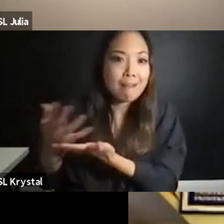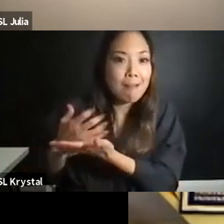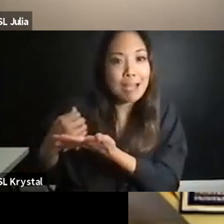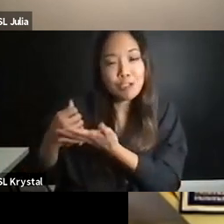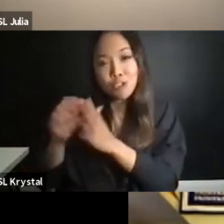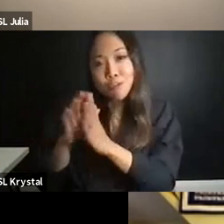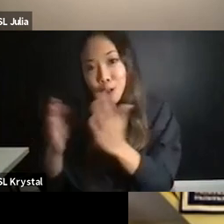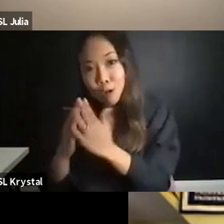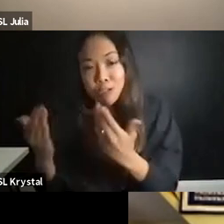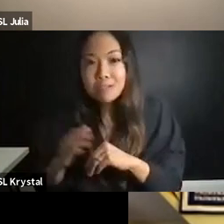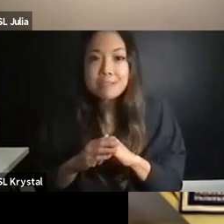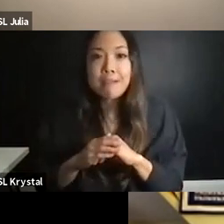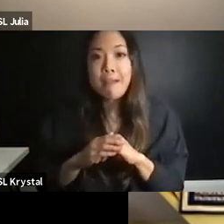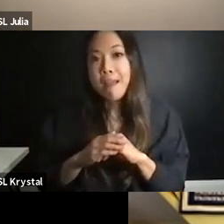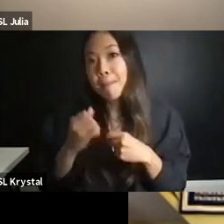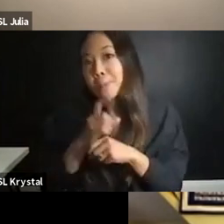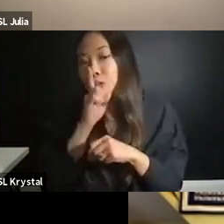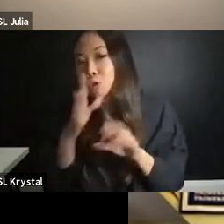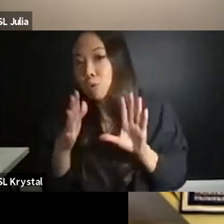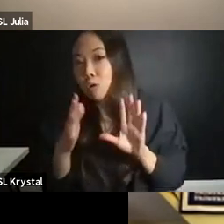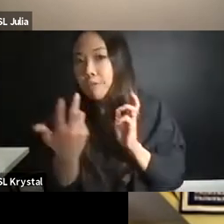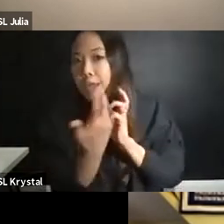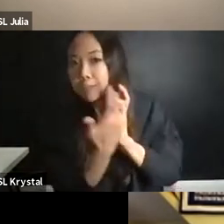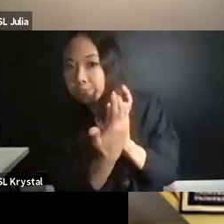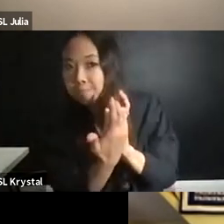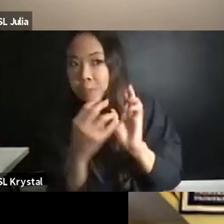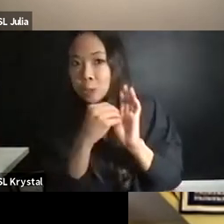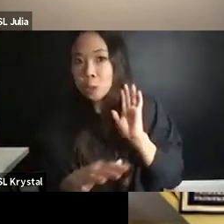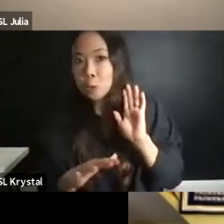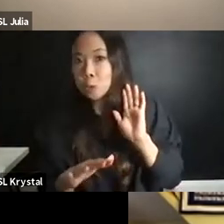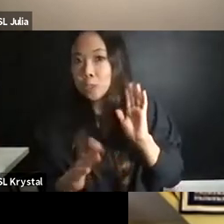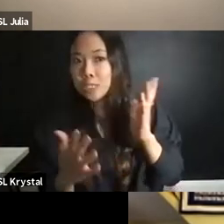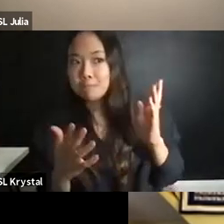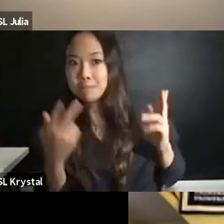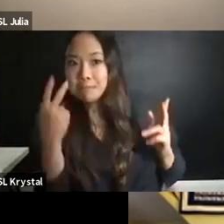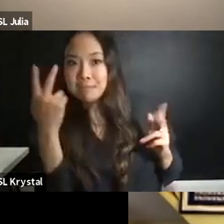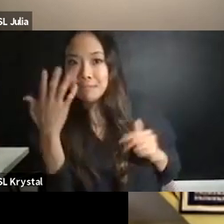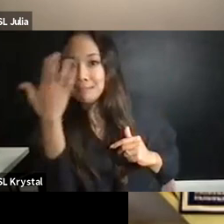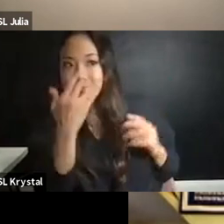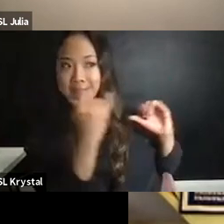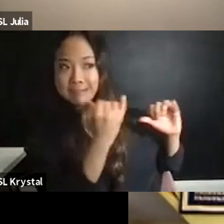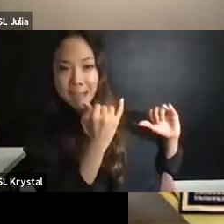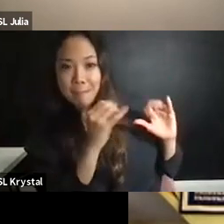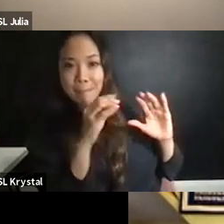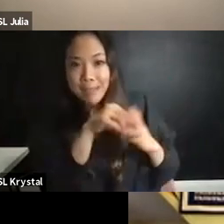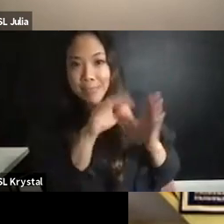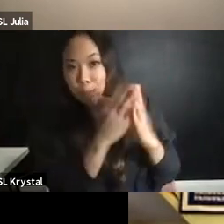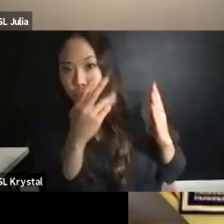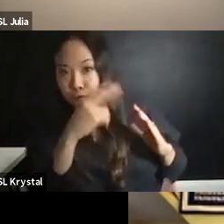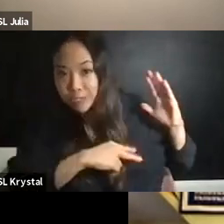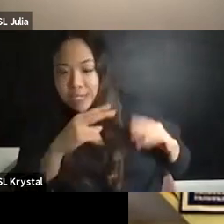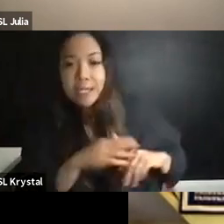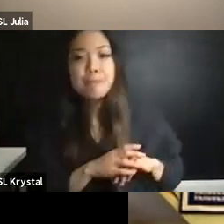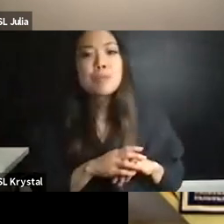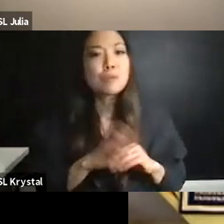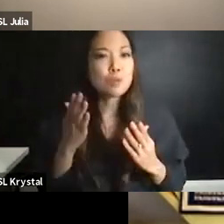of our student bodies as well so maybe just you know that question there how how we think how are we thinking about space